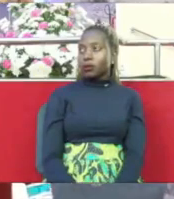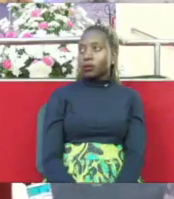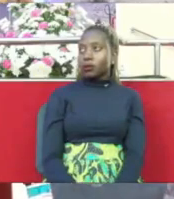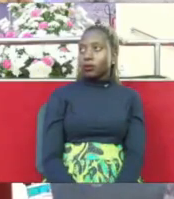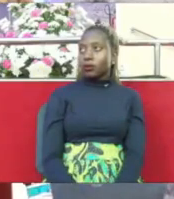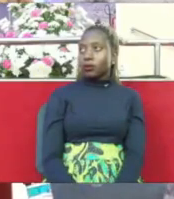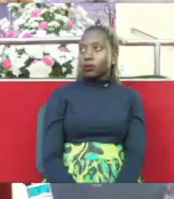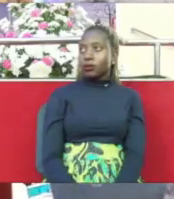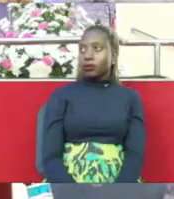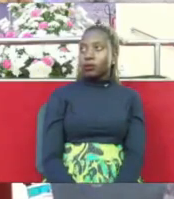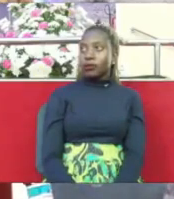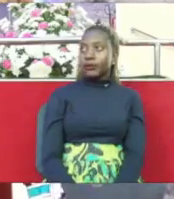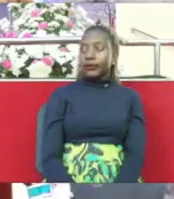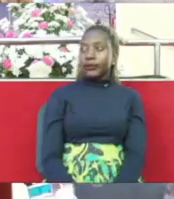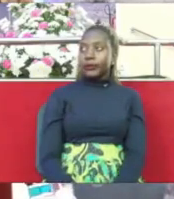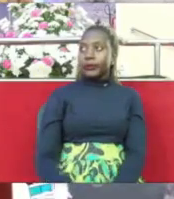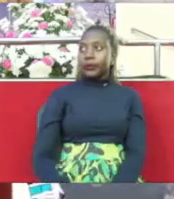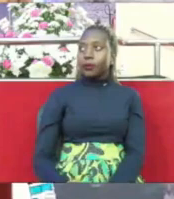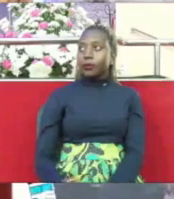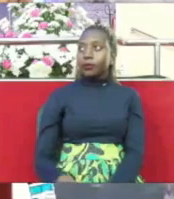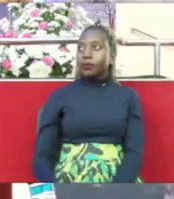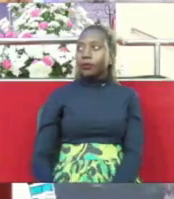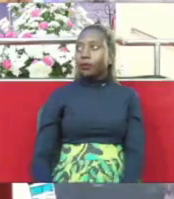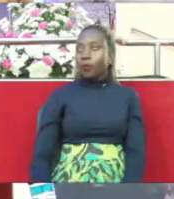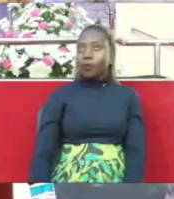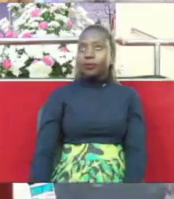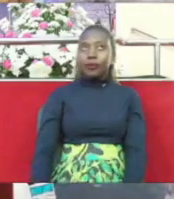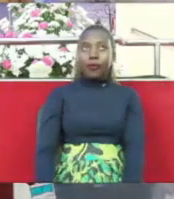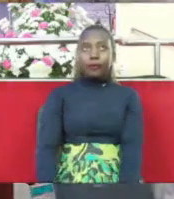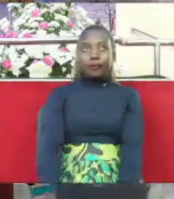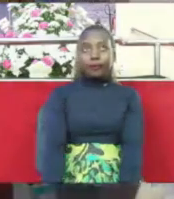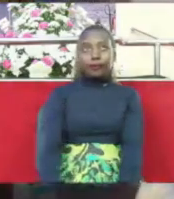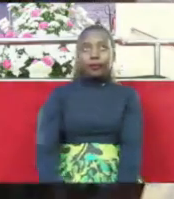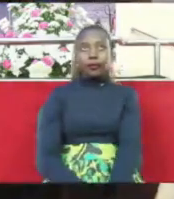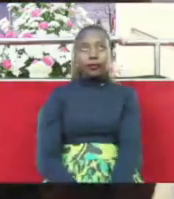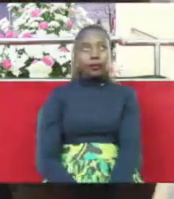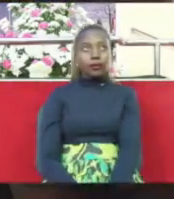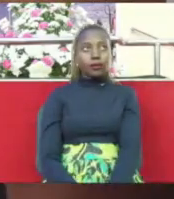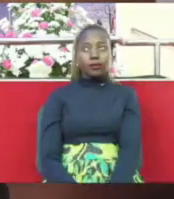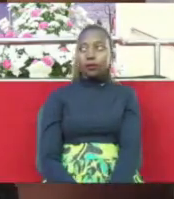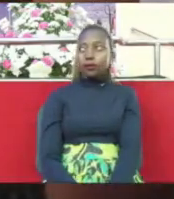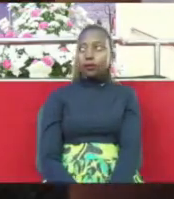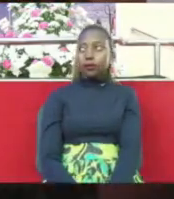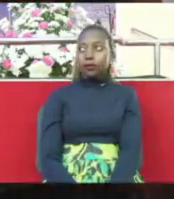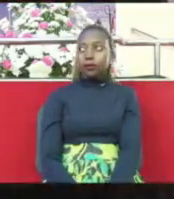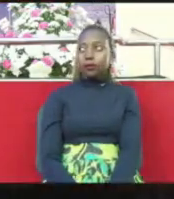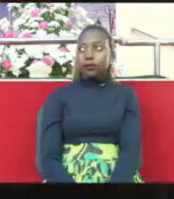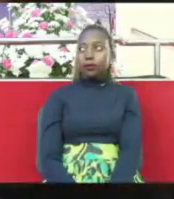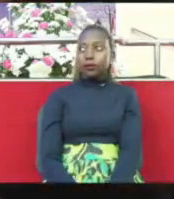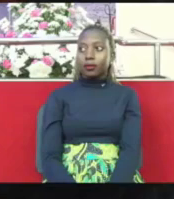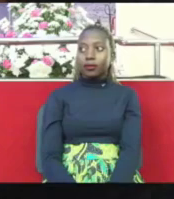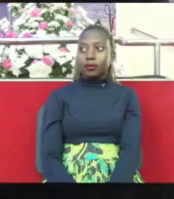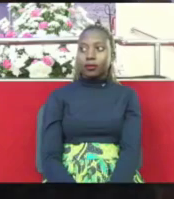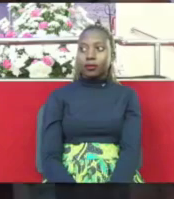season. Atabadilisha Christmas yako kwa majira haya. You could be upstairs, keep coming. Unaweza kuko kule juu. And you can even give your life to